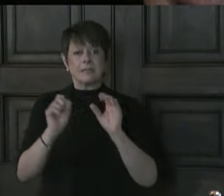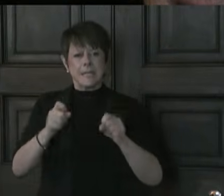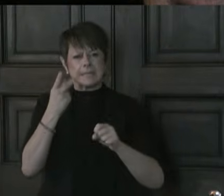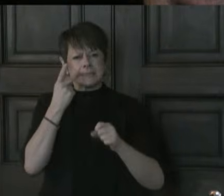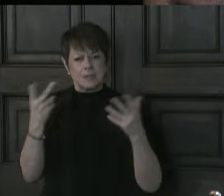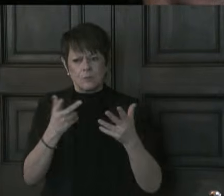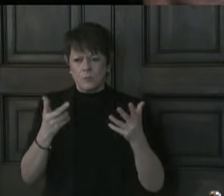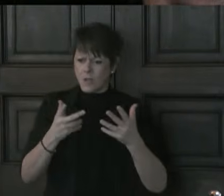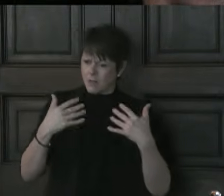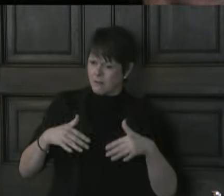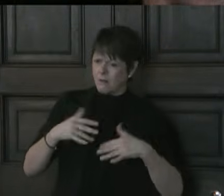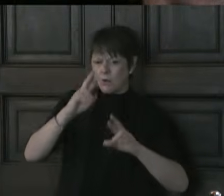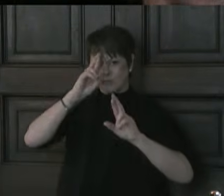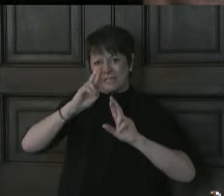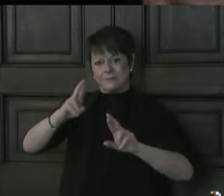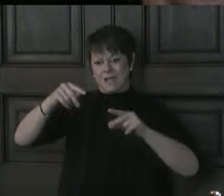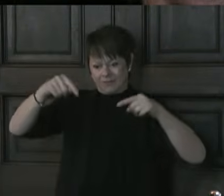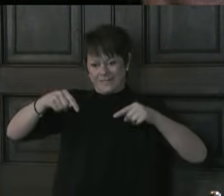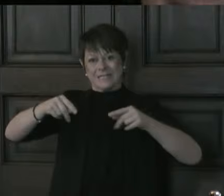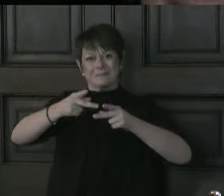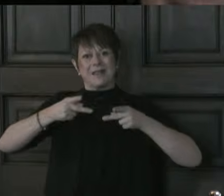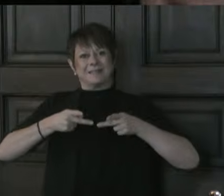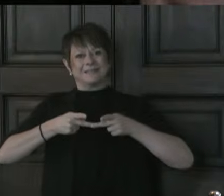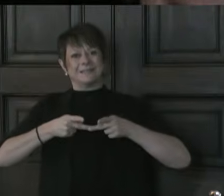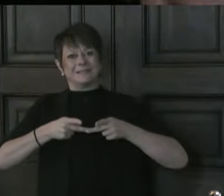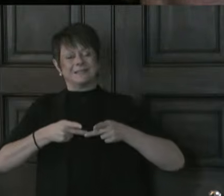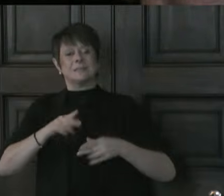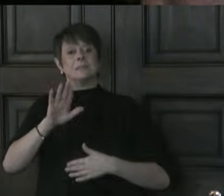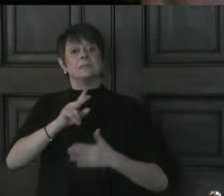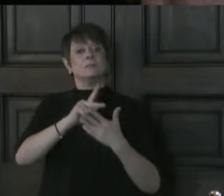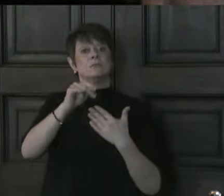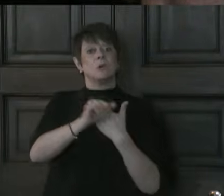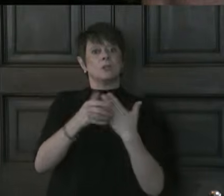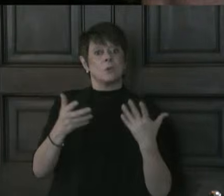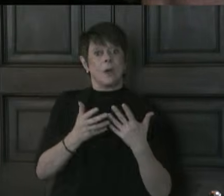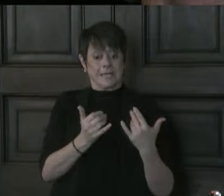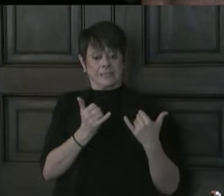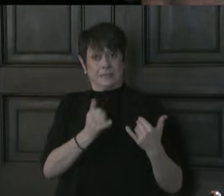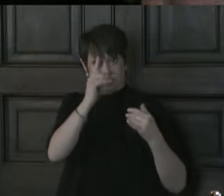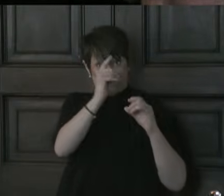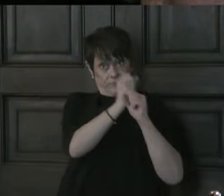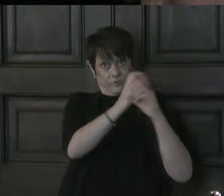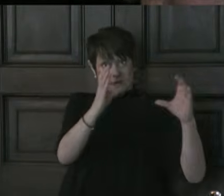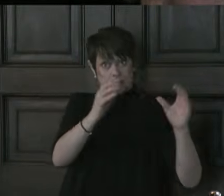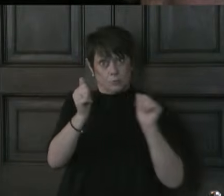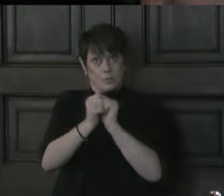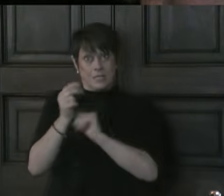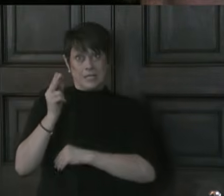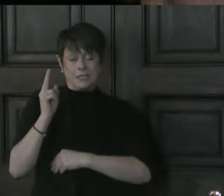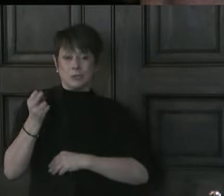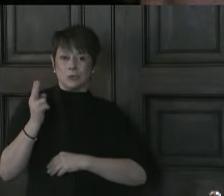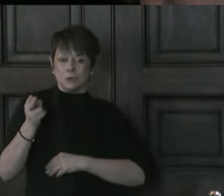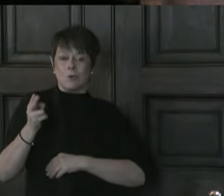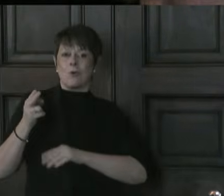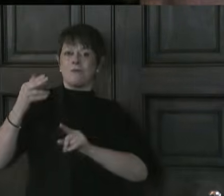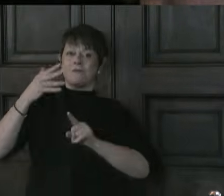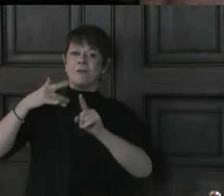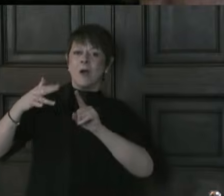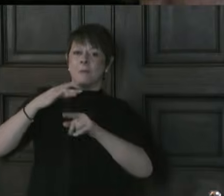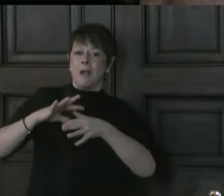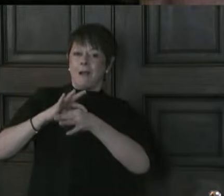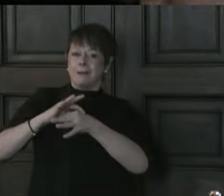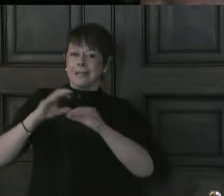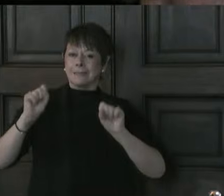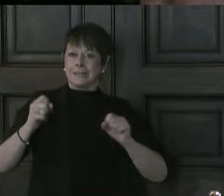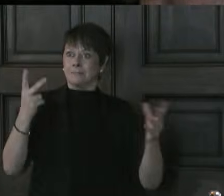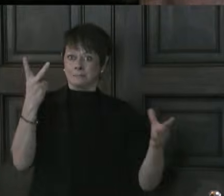respect for place. His projects integrate contemporary vision with historical and environmental